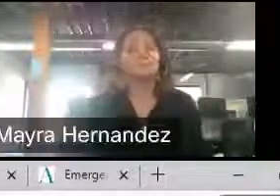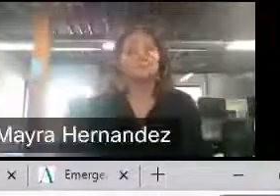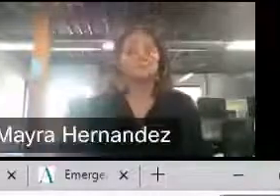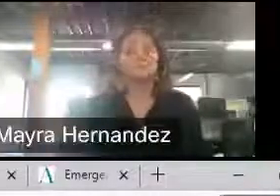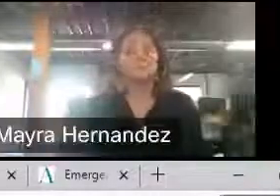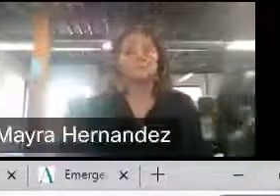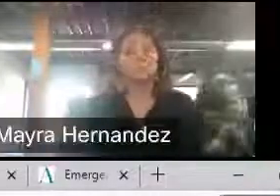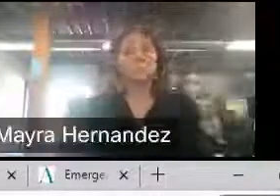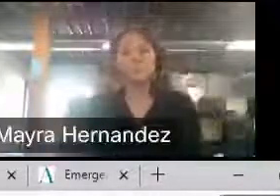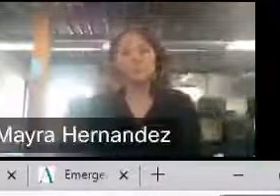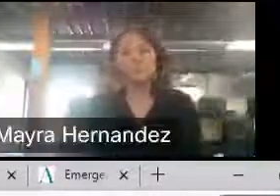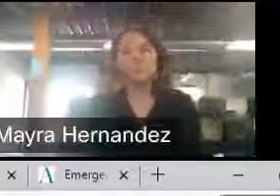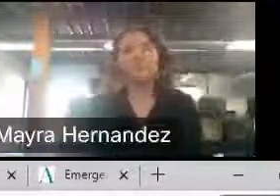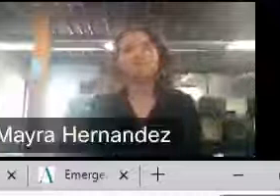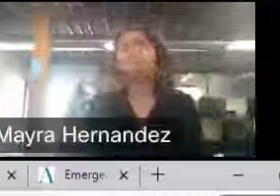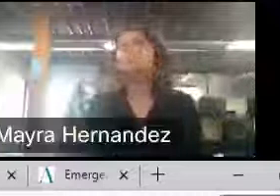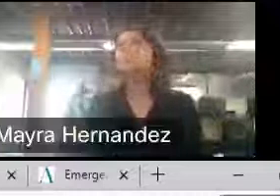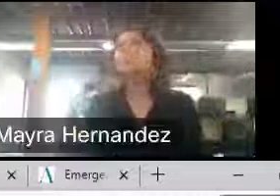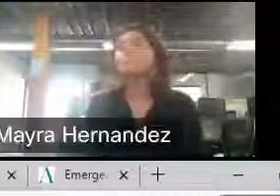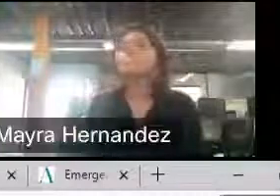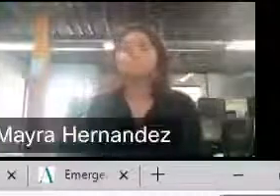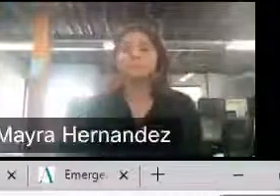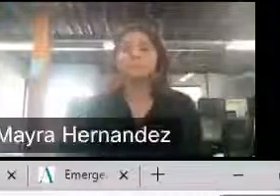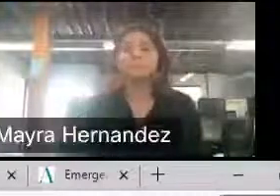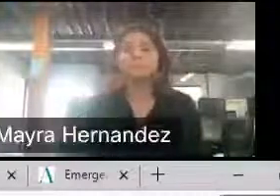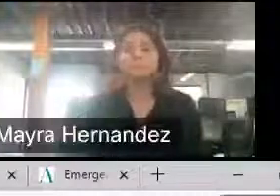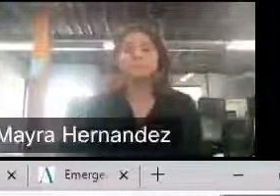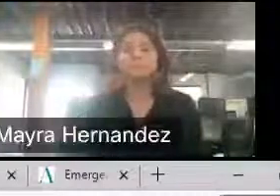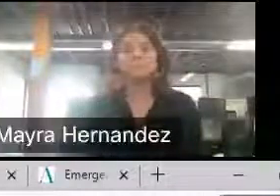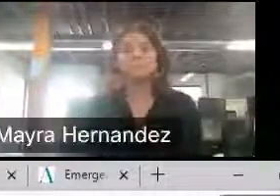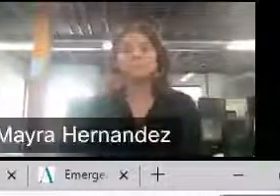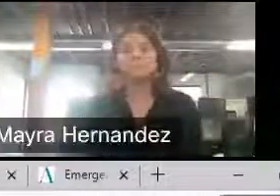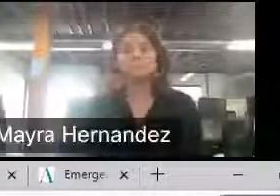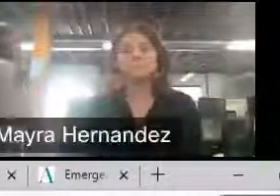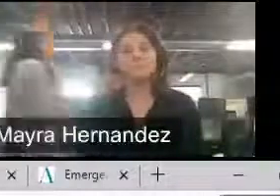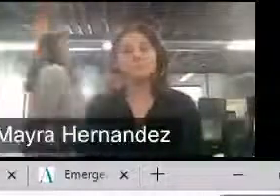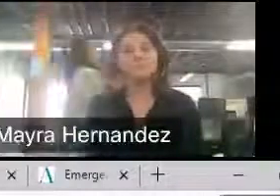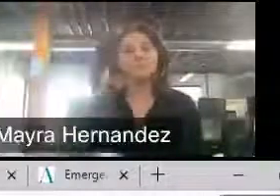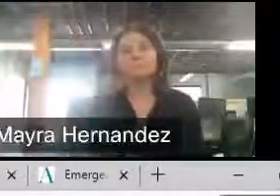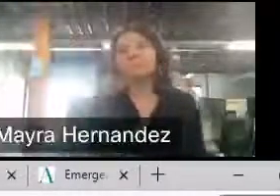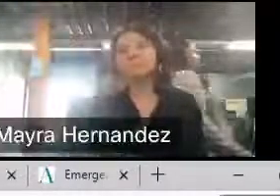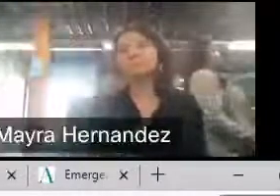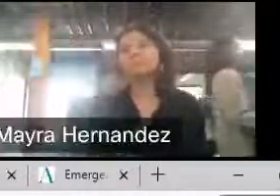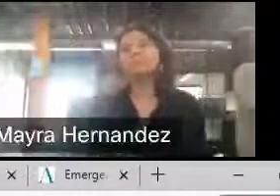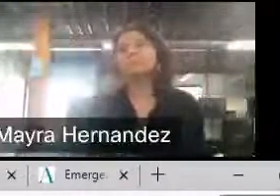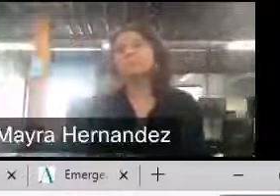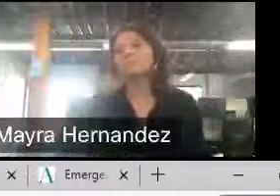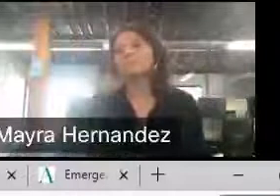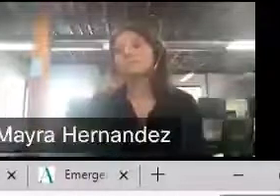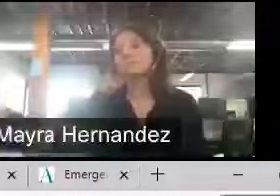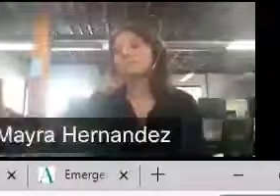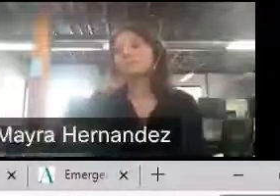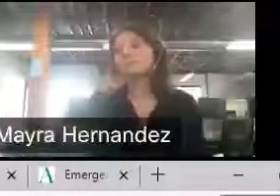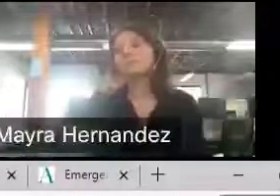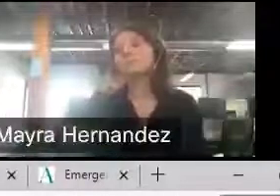notify the FMS within 3 business days of the planning team finalizing any change in participants' spending plan. So that's number 1.